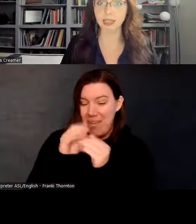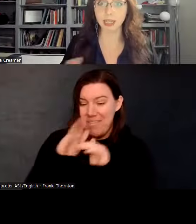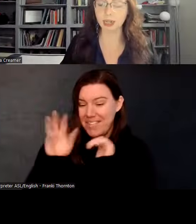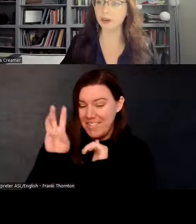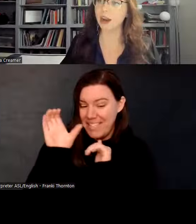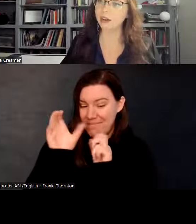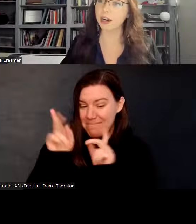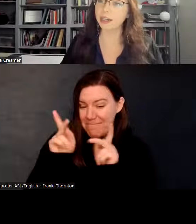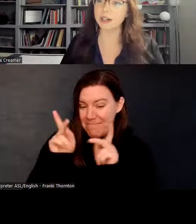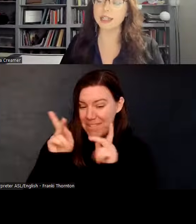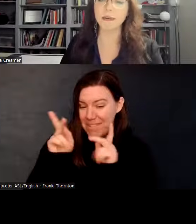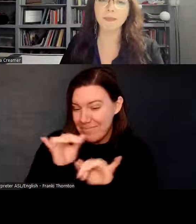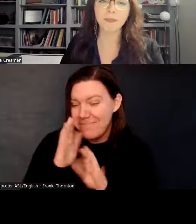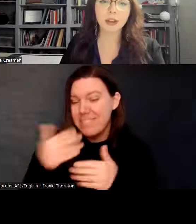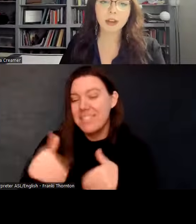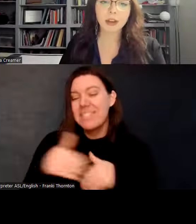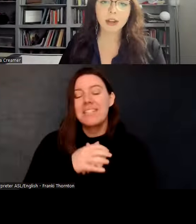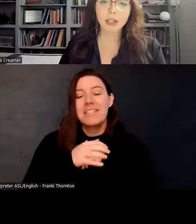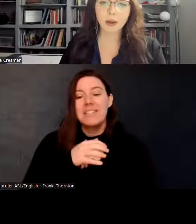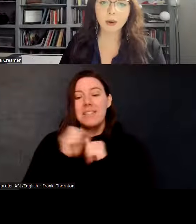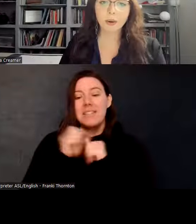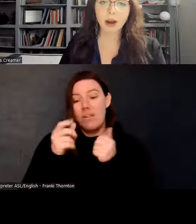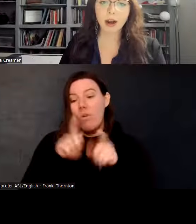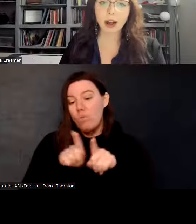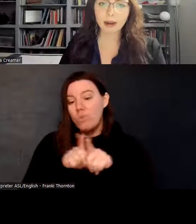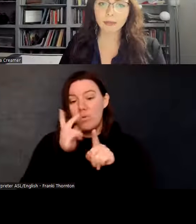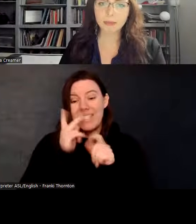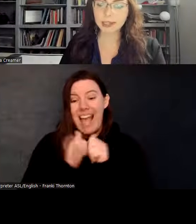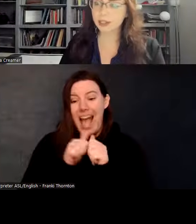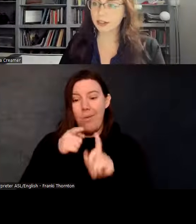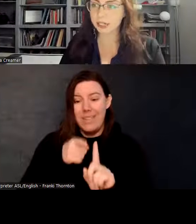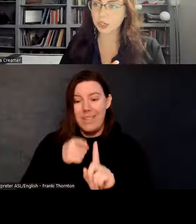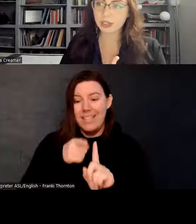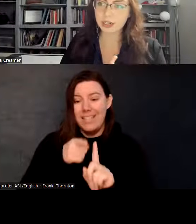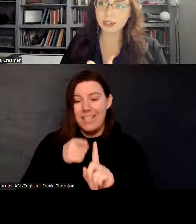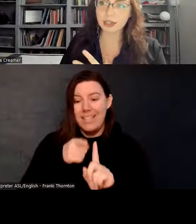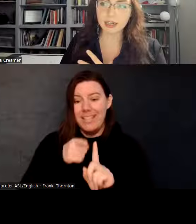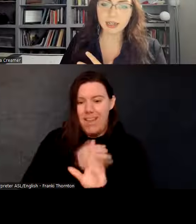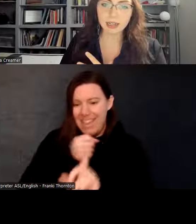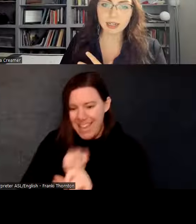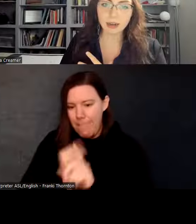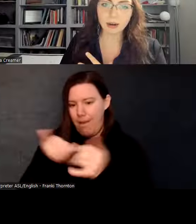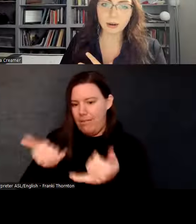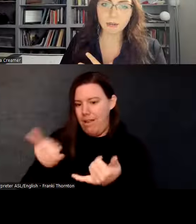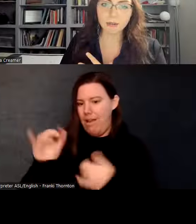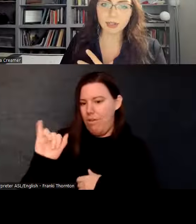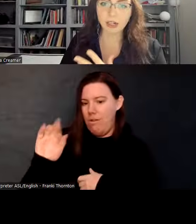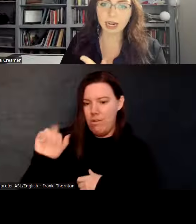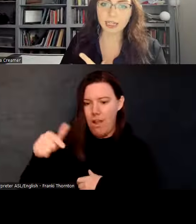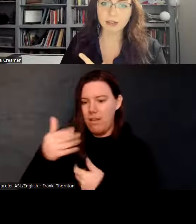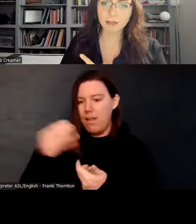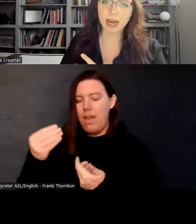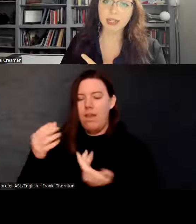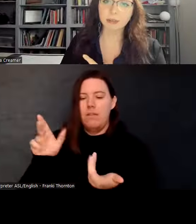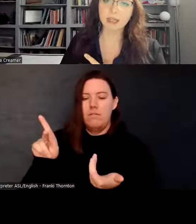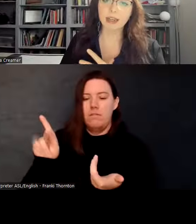in places like Iraq and Iraqi Kurdistan. So I'm particularly interested in the